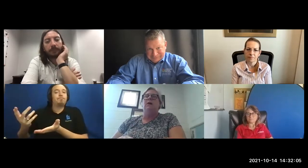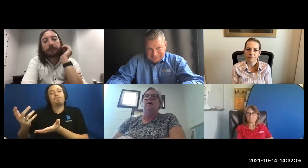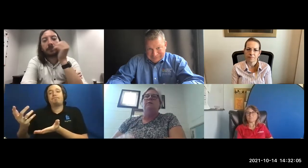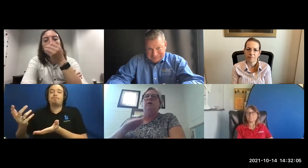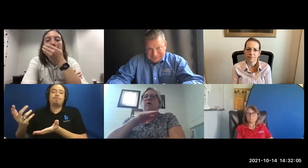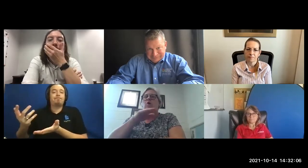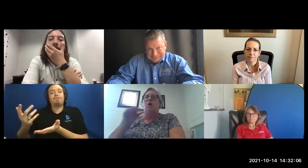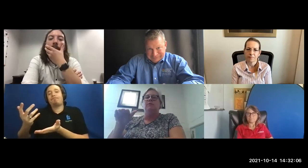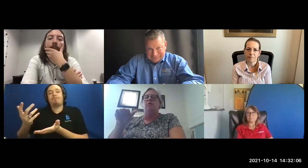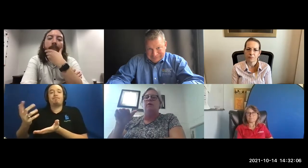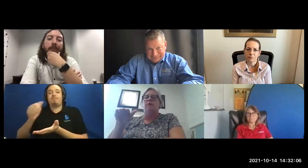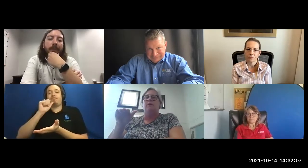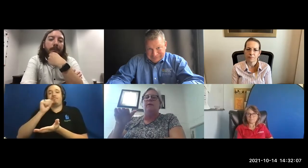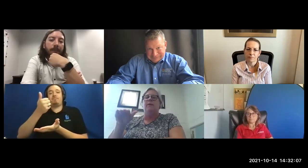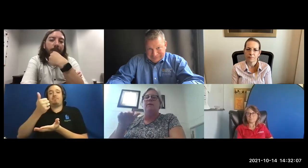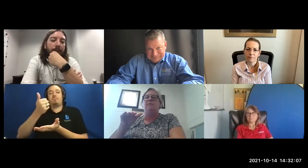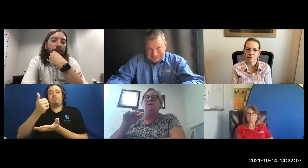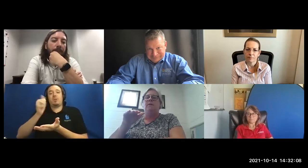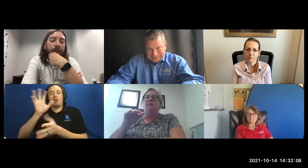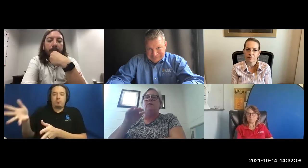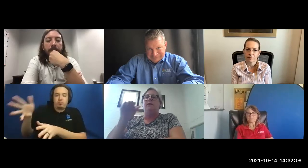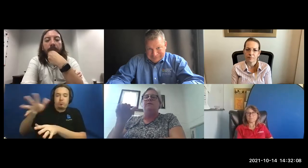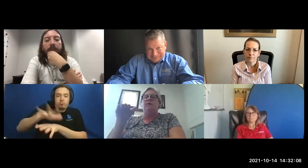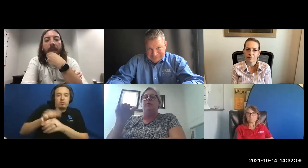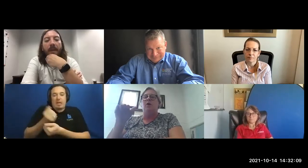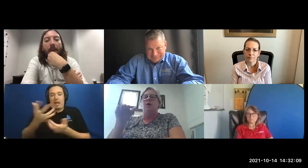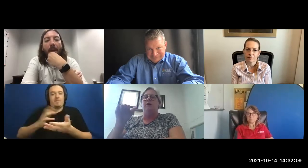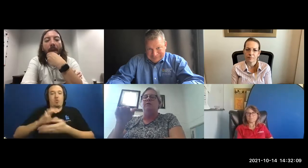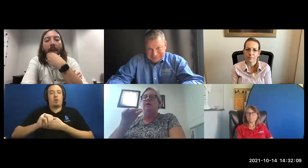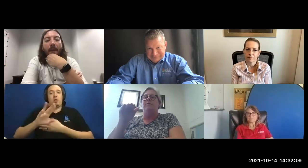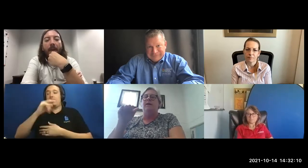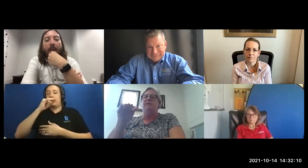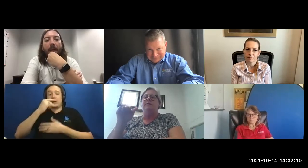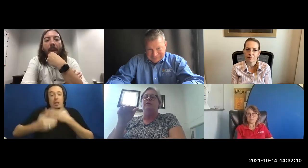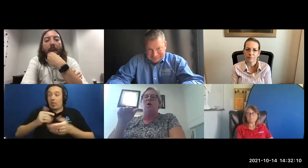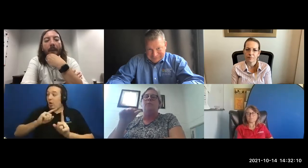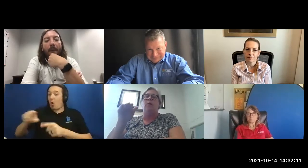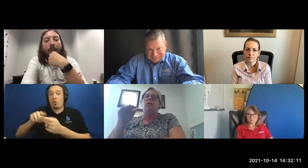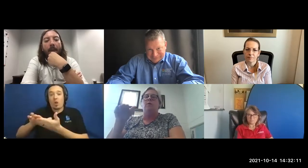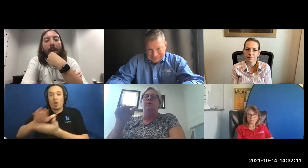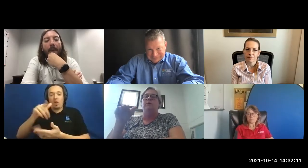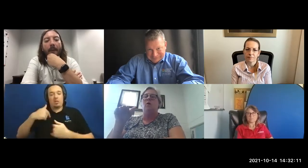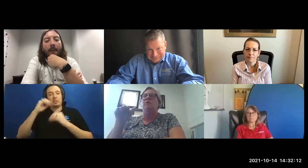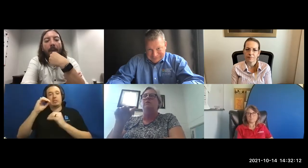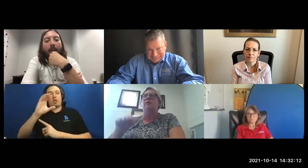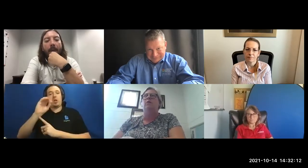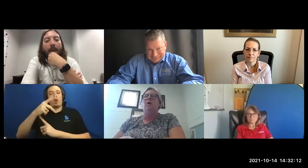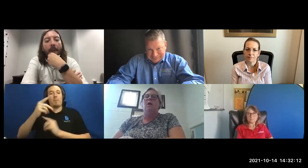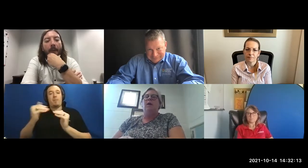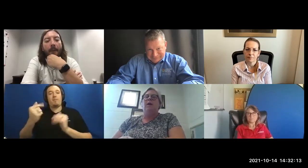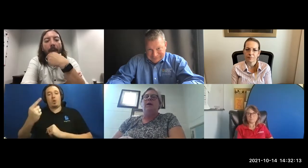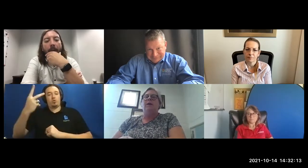it's not done across the curriculum. And then you have kids that go to college, and I teach Comp 1 and Comp 2 at the college